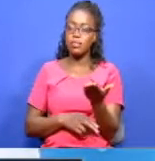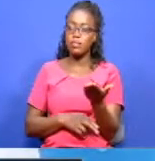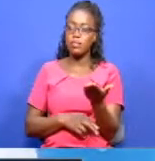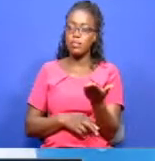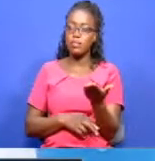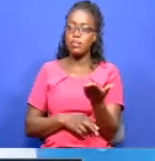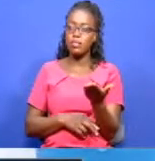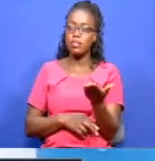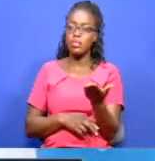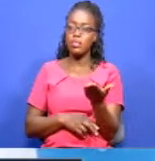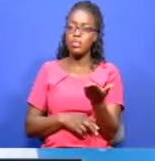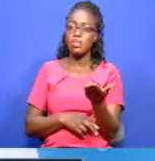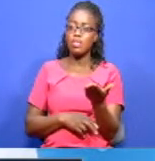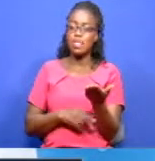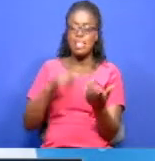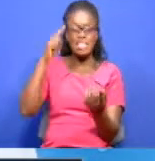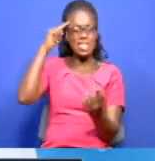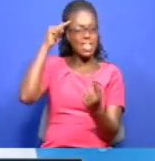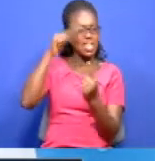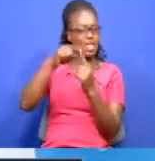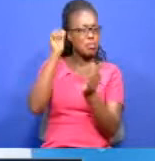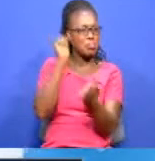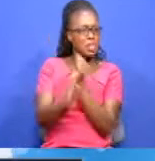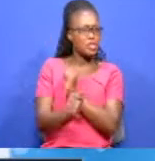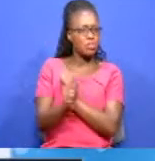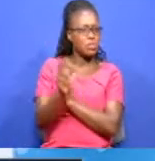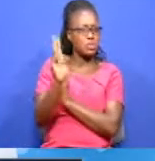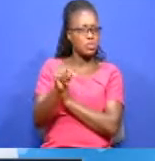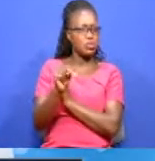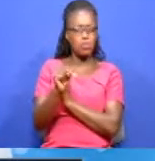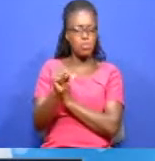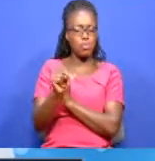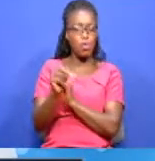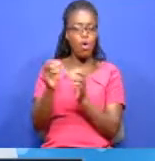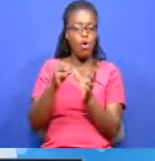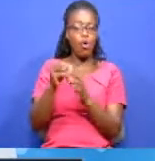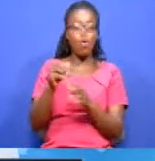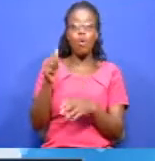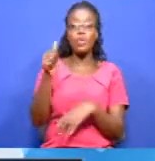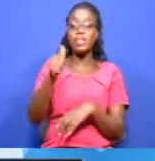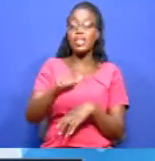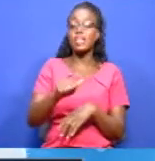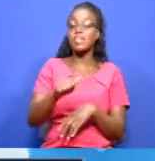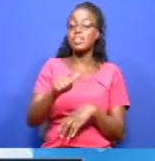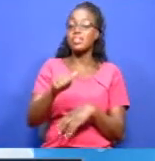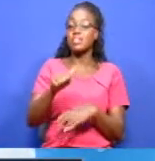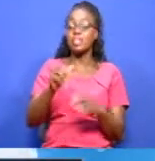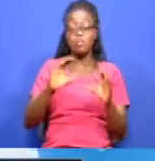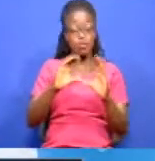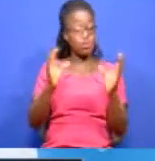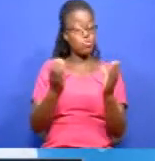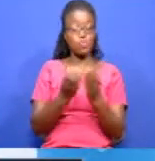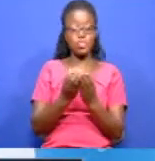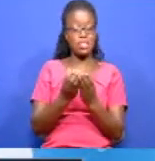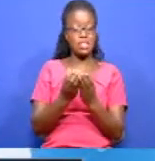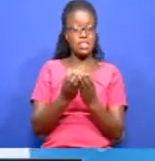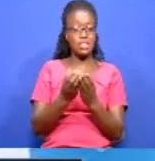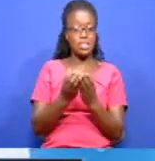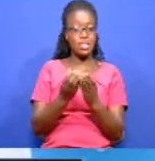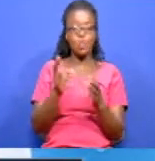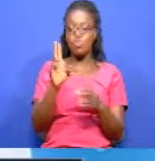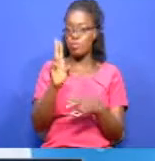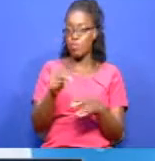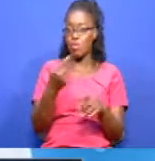are not punitive and are not directed at any particular community. The restrictions